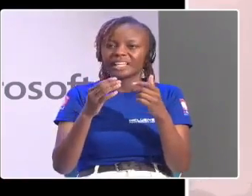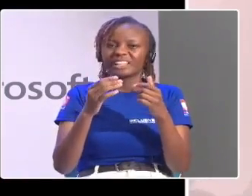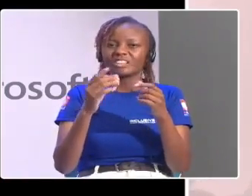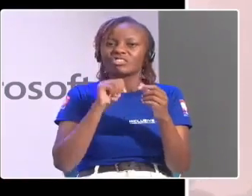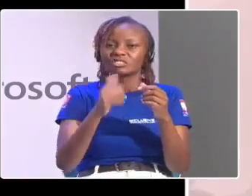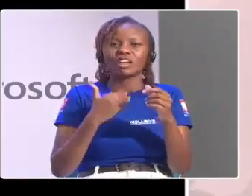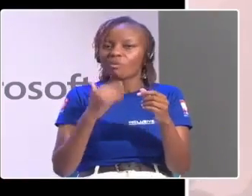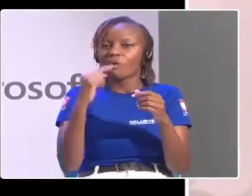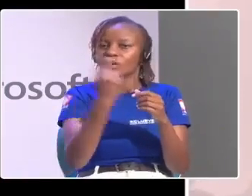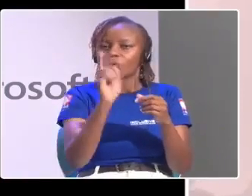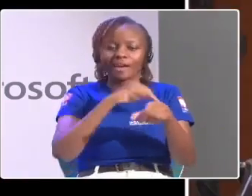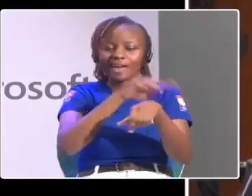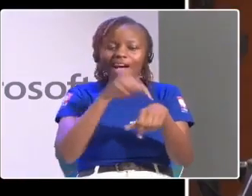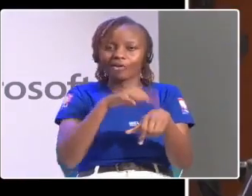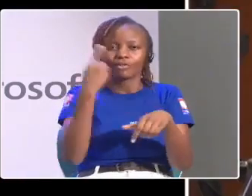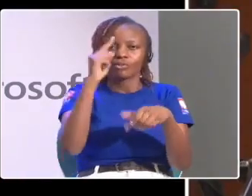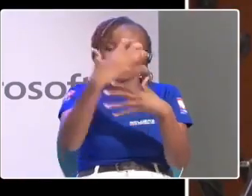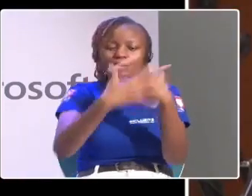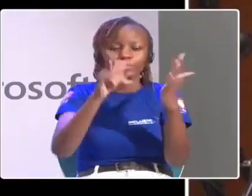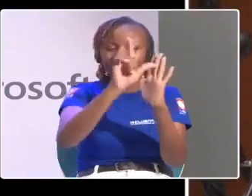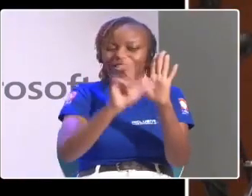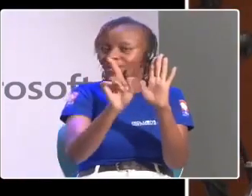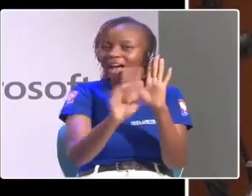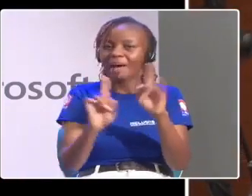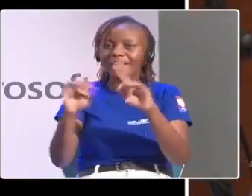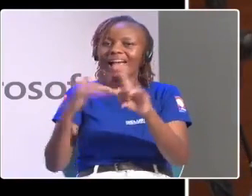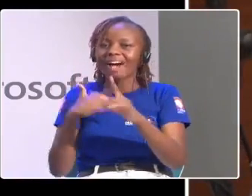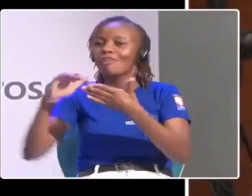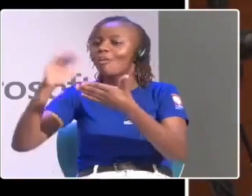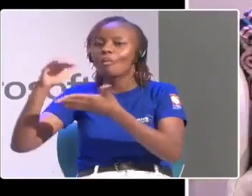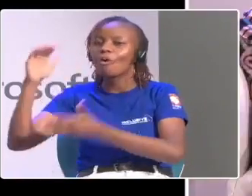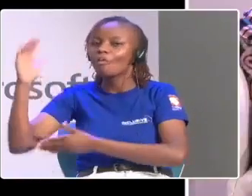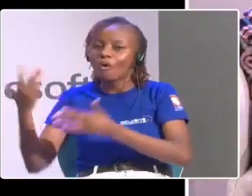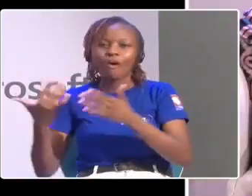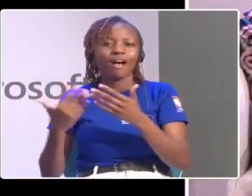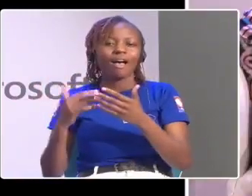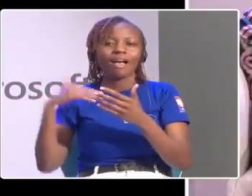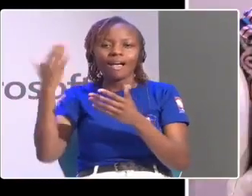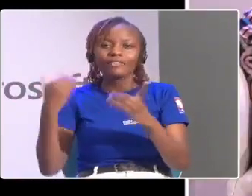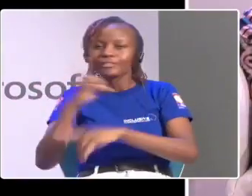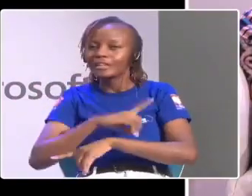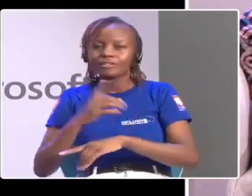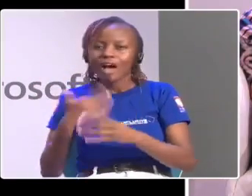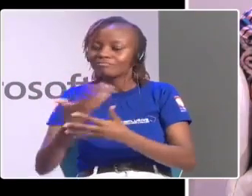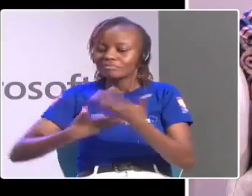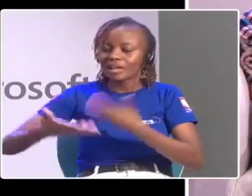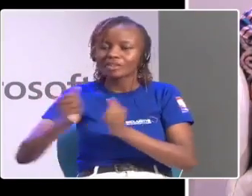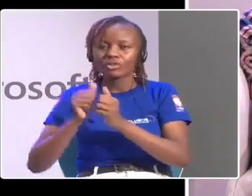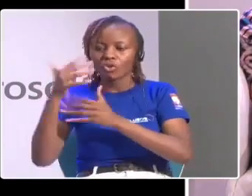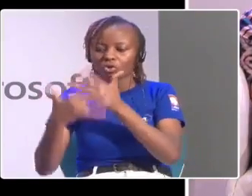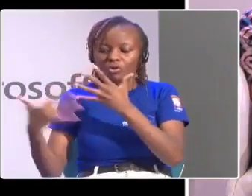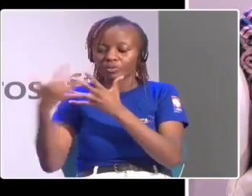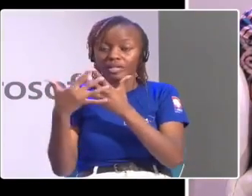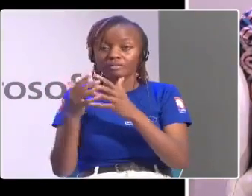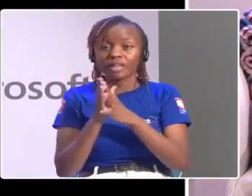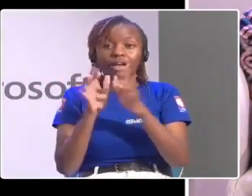we're excited to do the research around that and see the impact that has on their academic and social abilities. And finally,